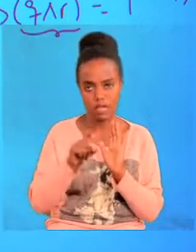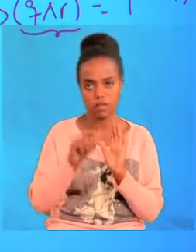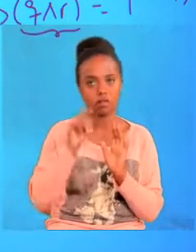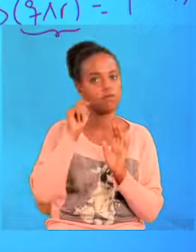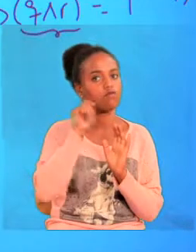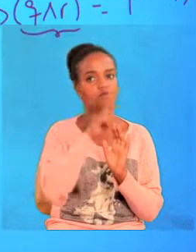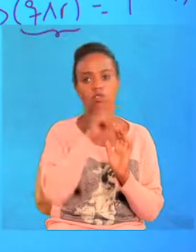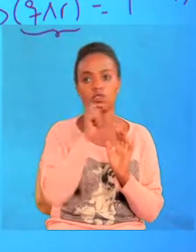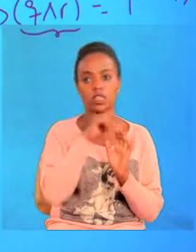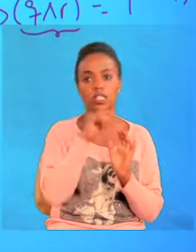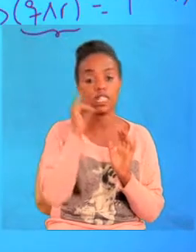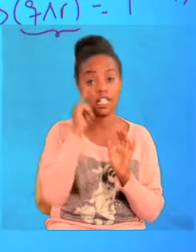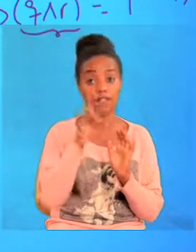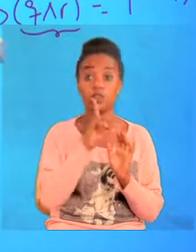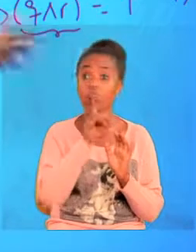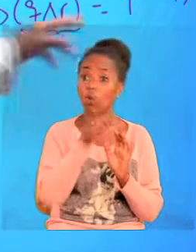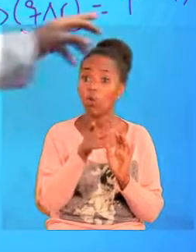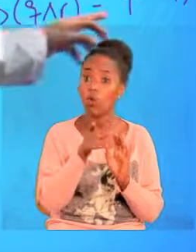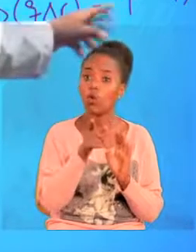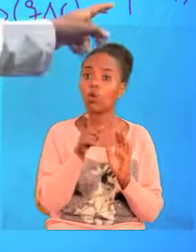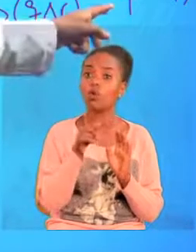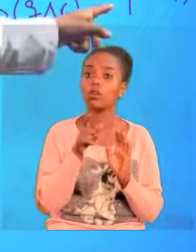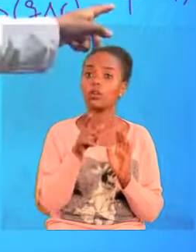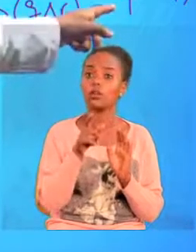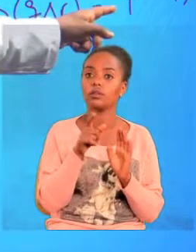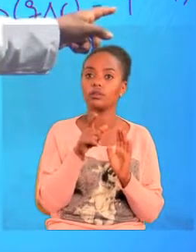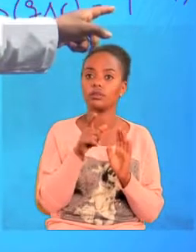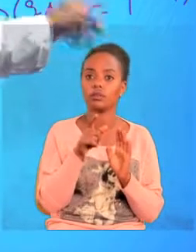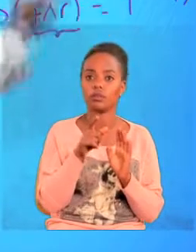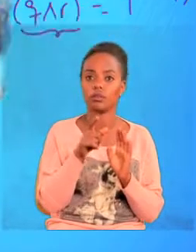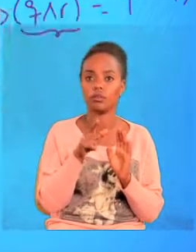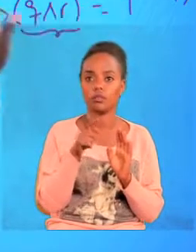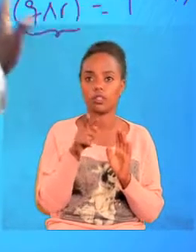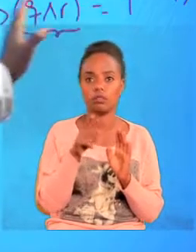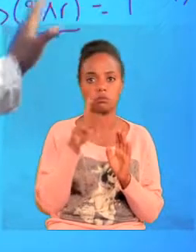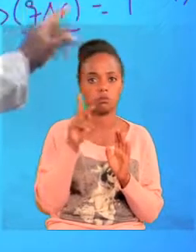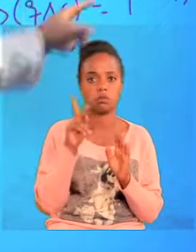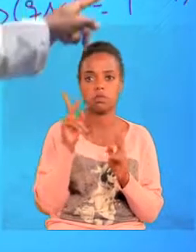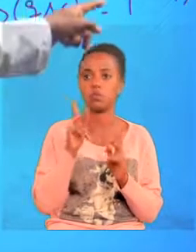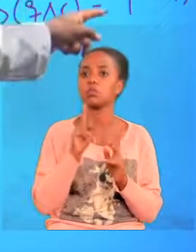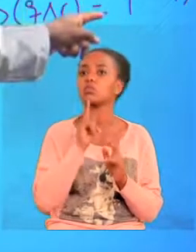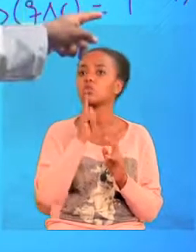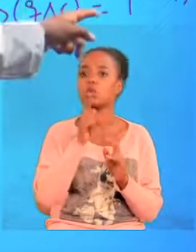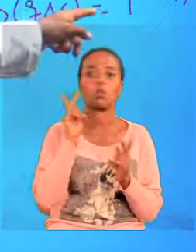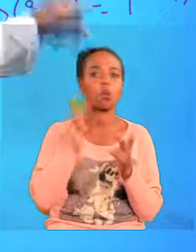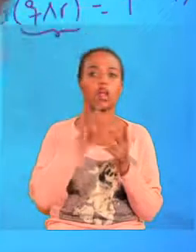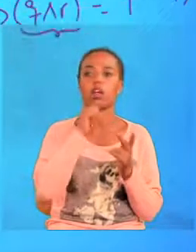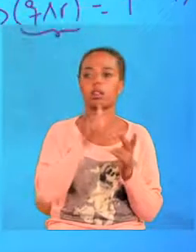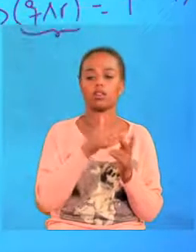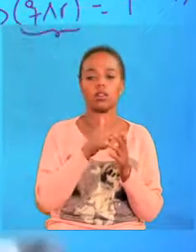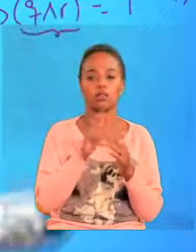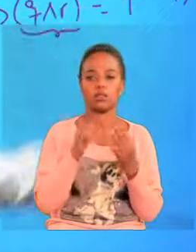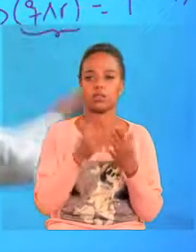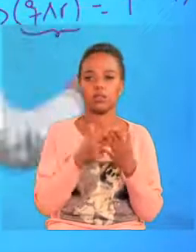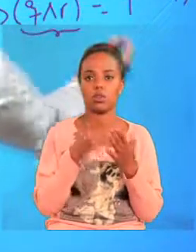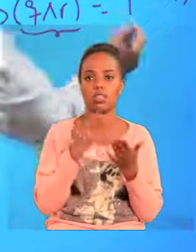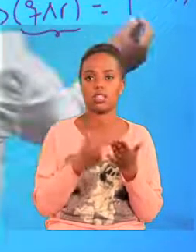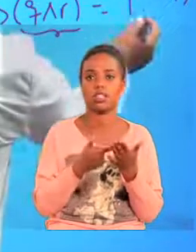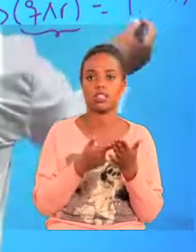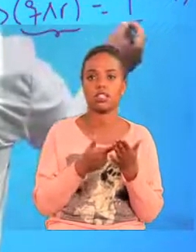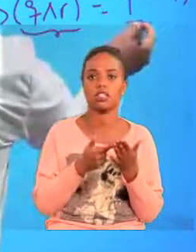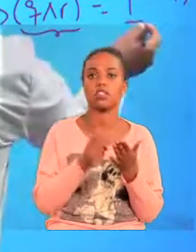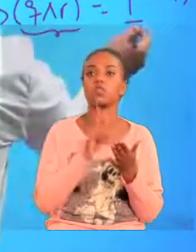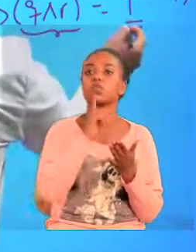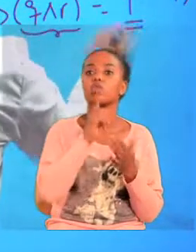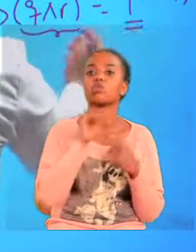false. If it is true, it doesn't satisfy this one. True implies false. So this one is true.